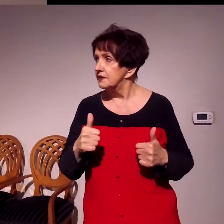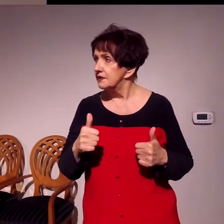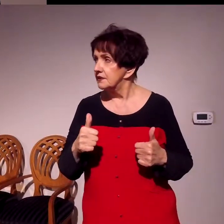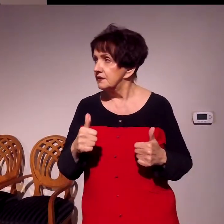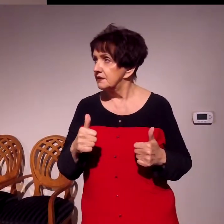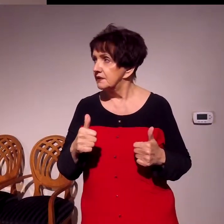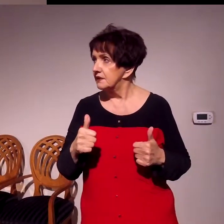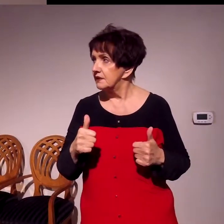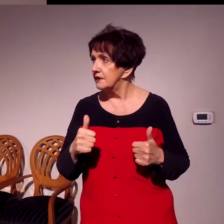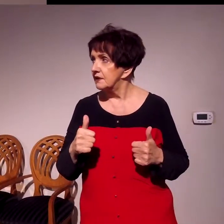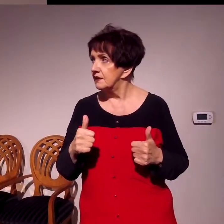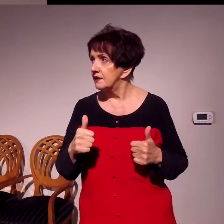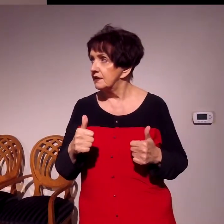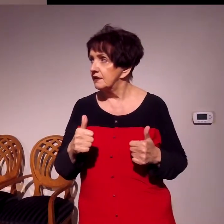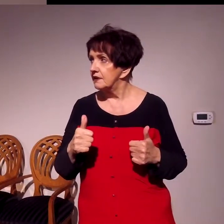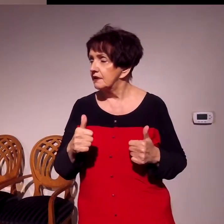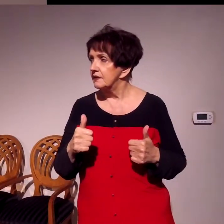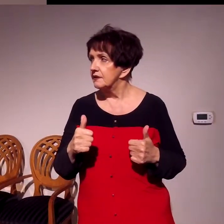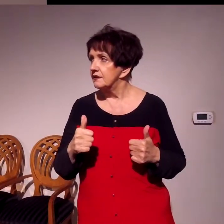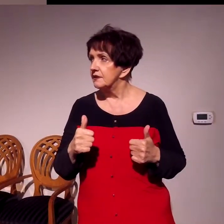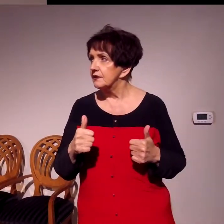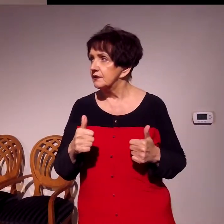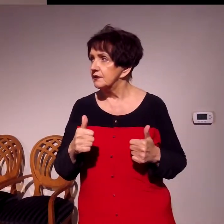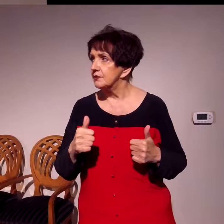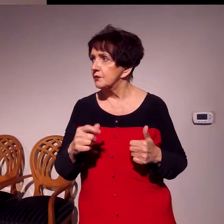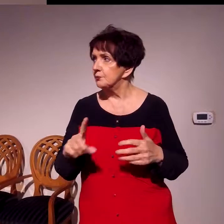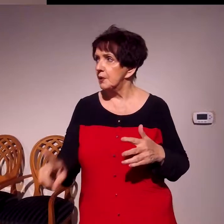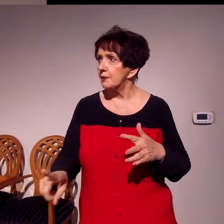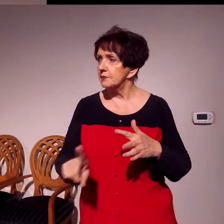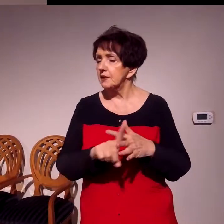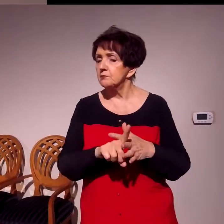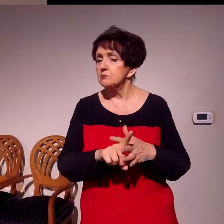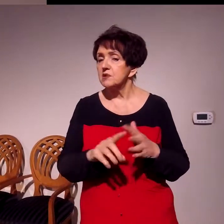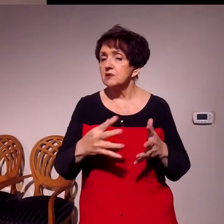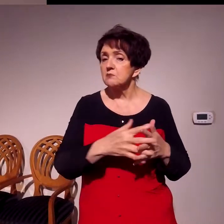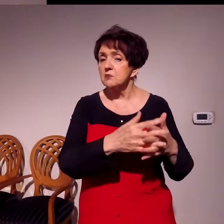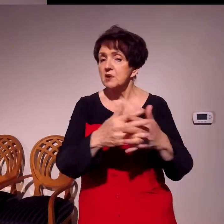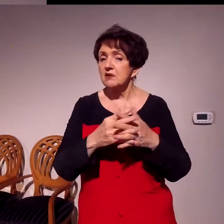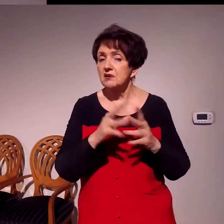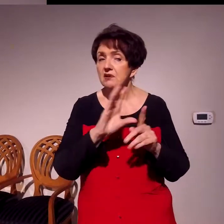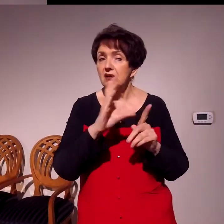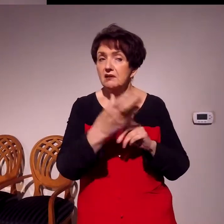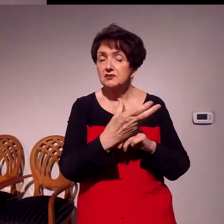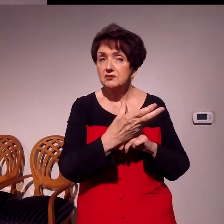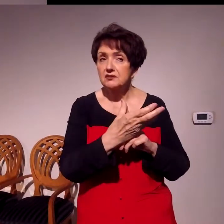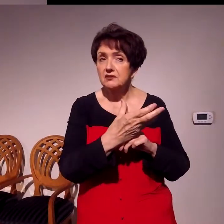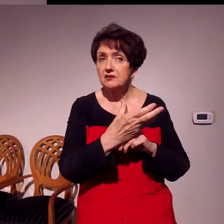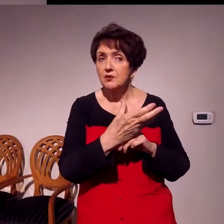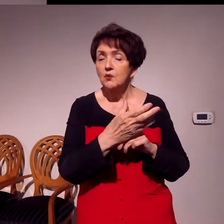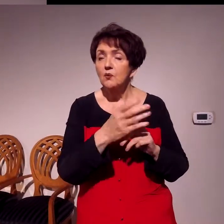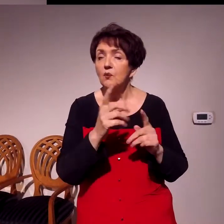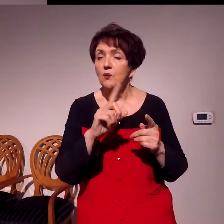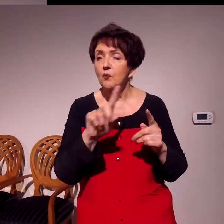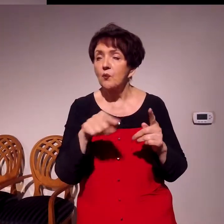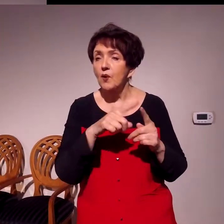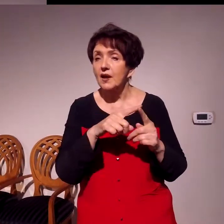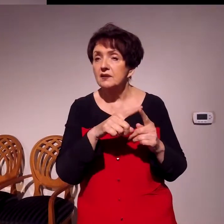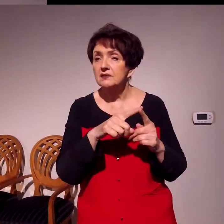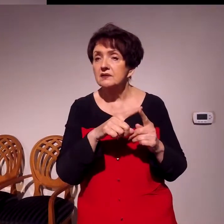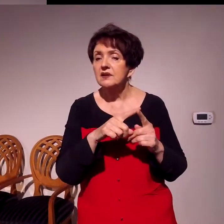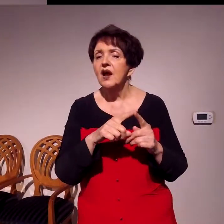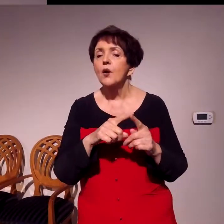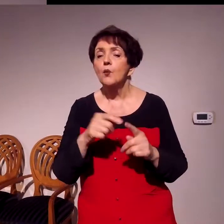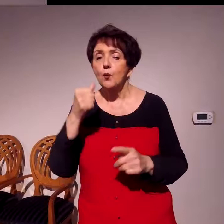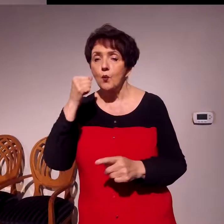into the lexicon of the American culture until over 50% of the women went to work?